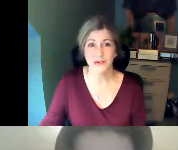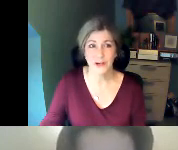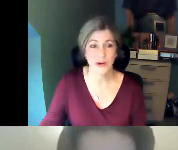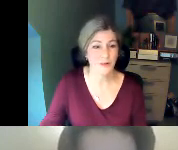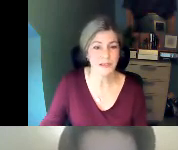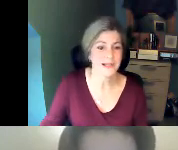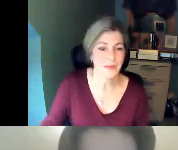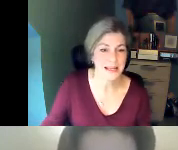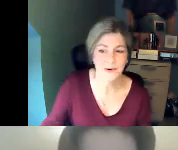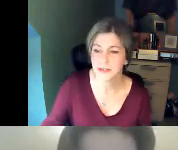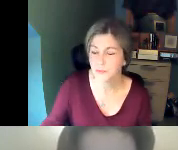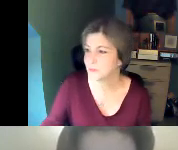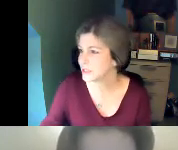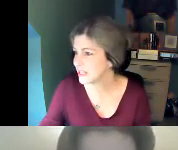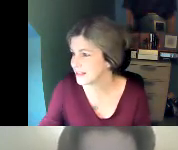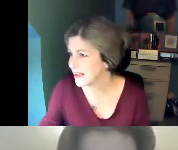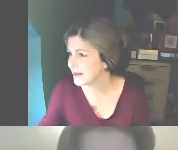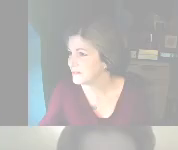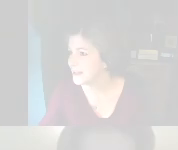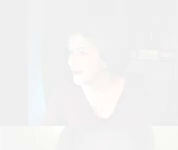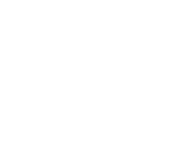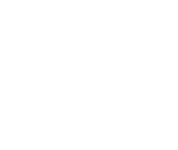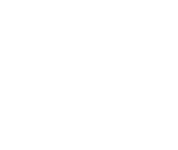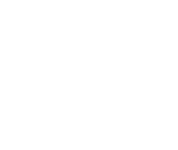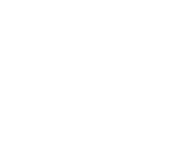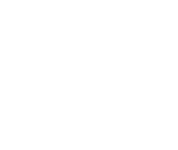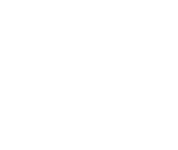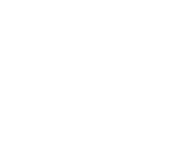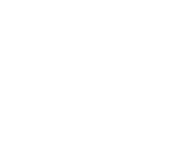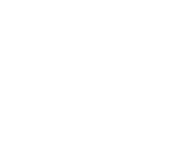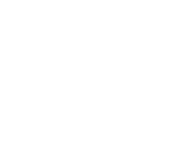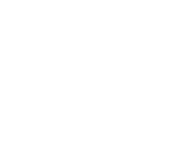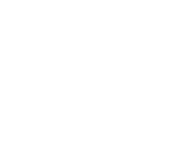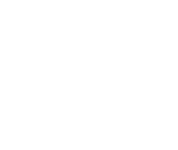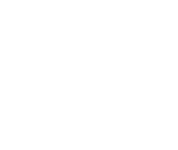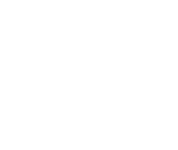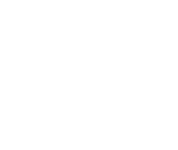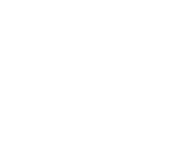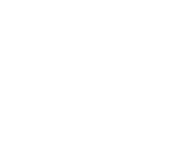issue. So you're helping somebody else. So we appreciate that. So thanks for coming out.